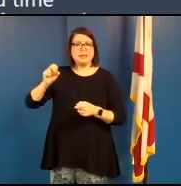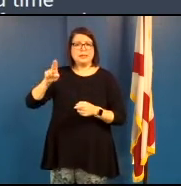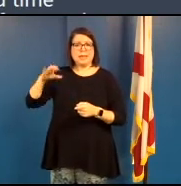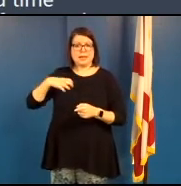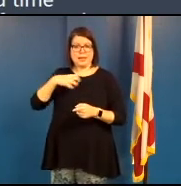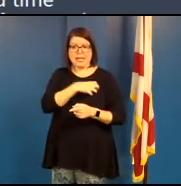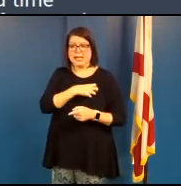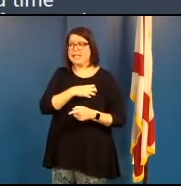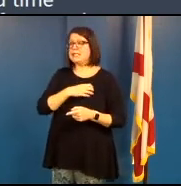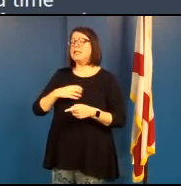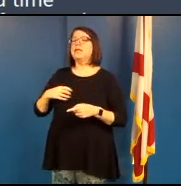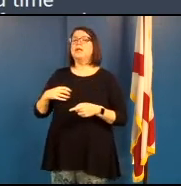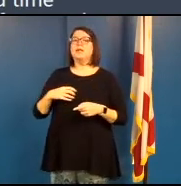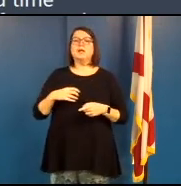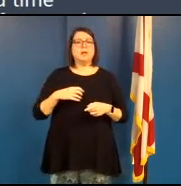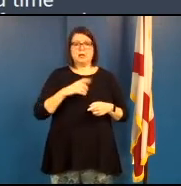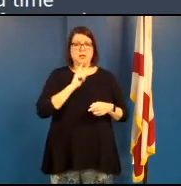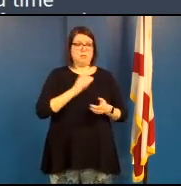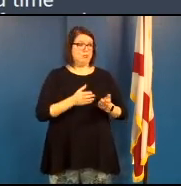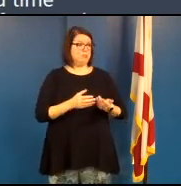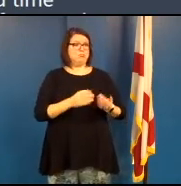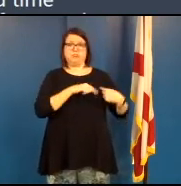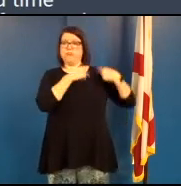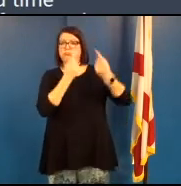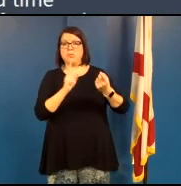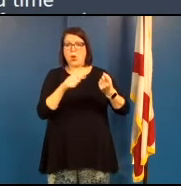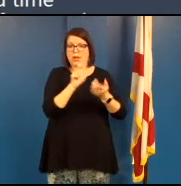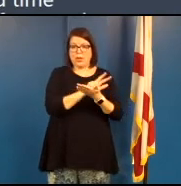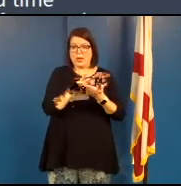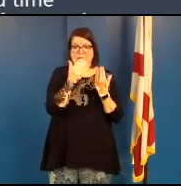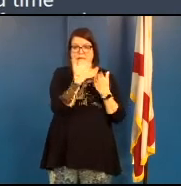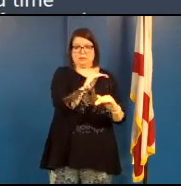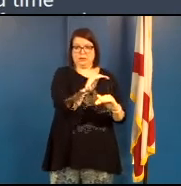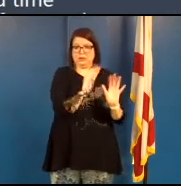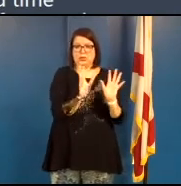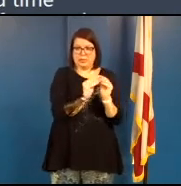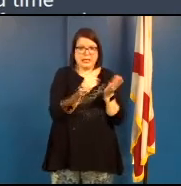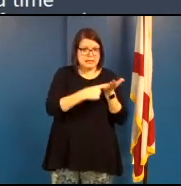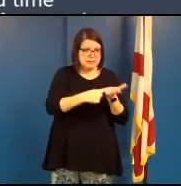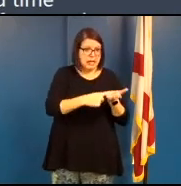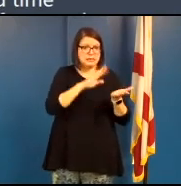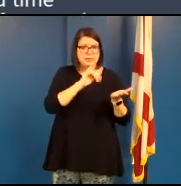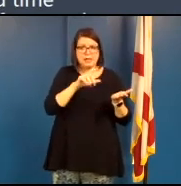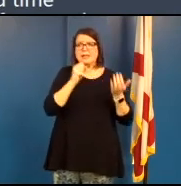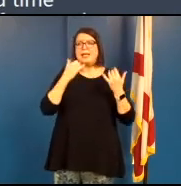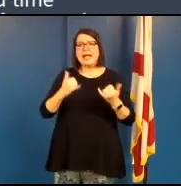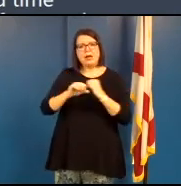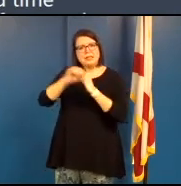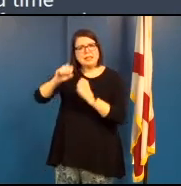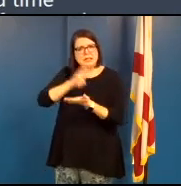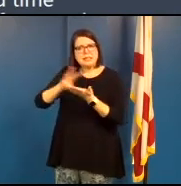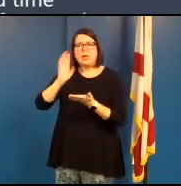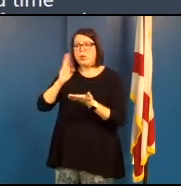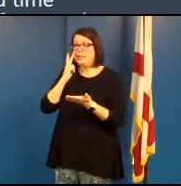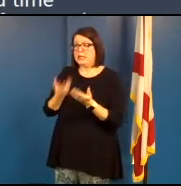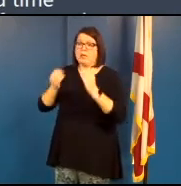because subcommittees. And there's not a lot more time. So you're gonna see a lot more bills move through the process with the